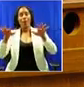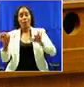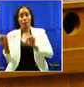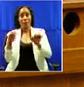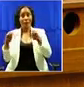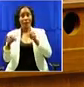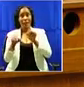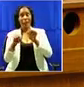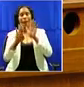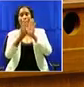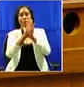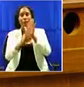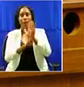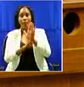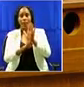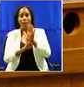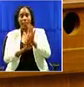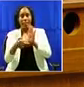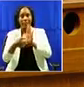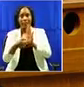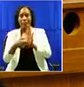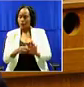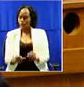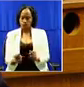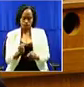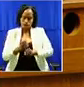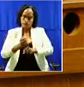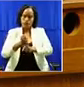be fast-tracked and